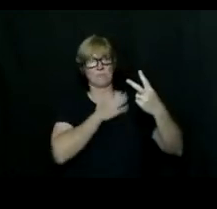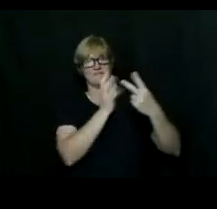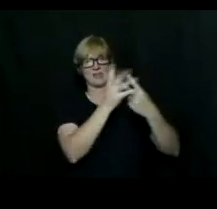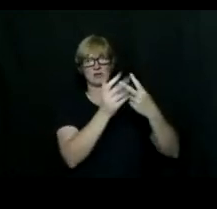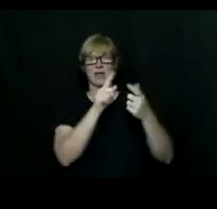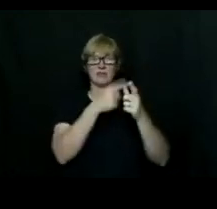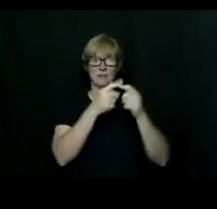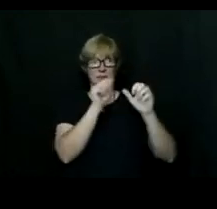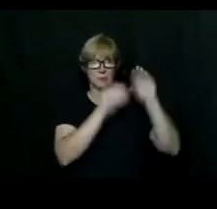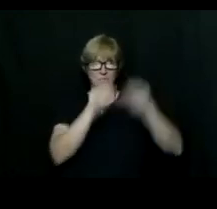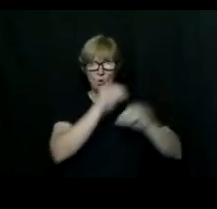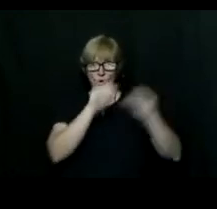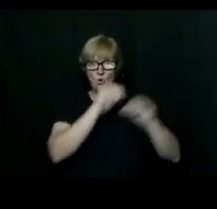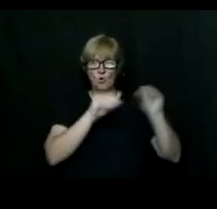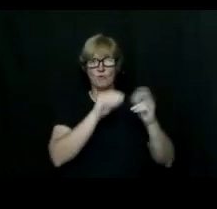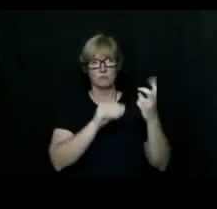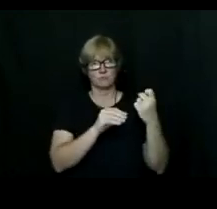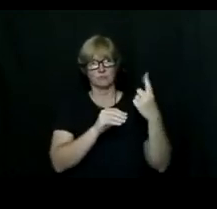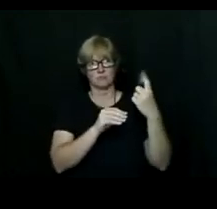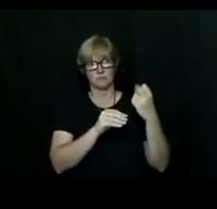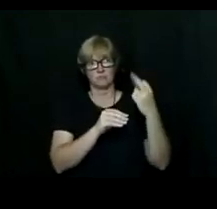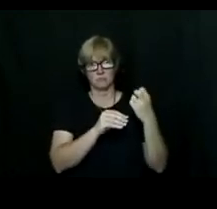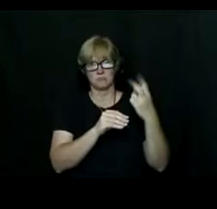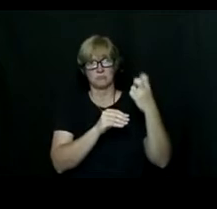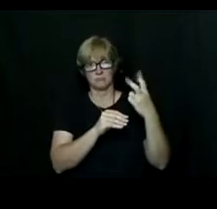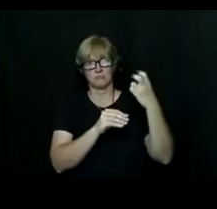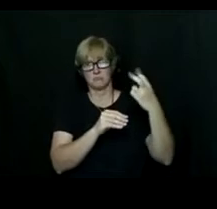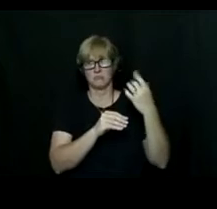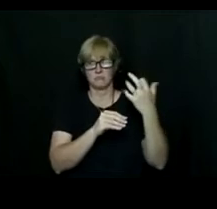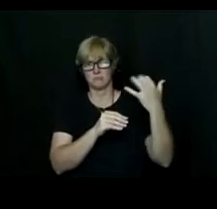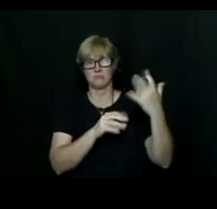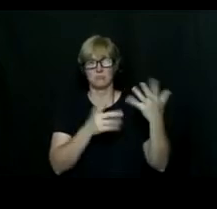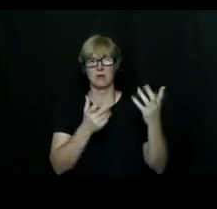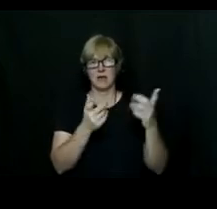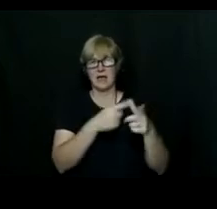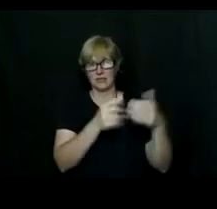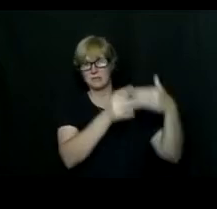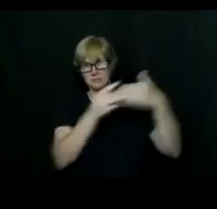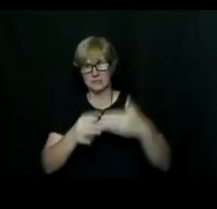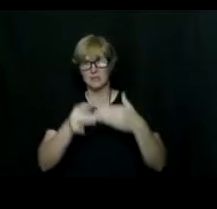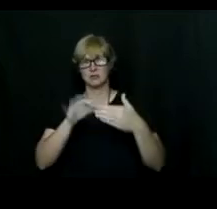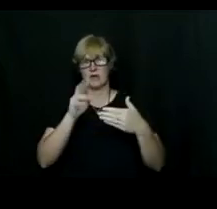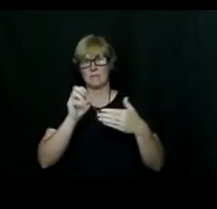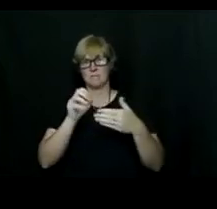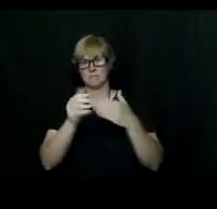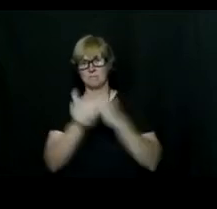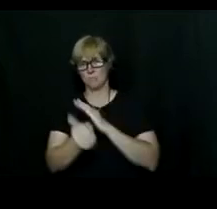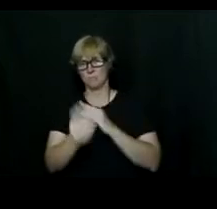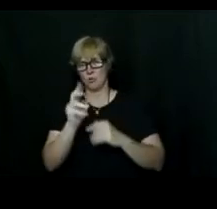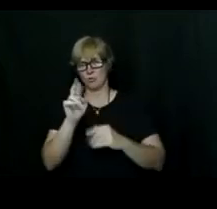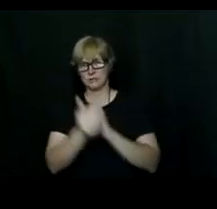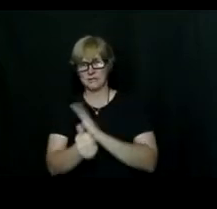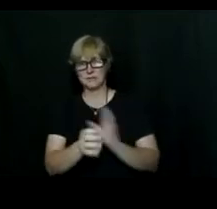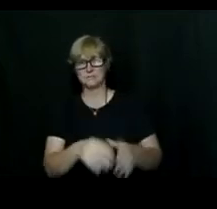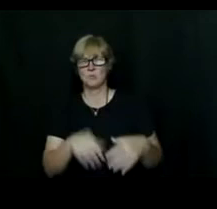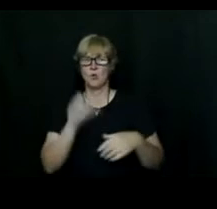separately. And that might be a mechanism that could possibly explain our findings. But it's also possible that those